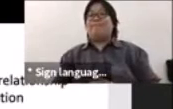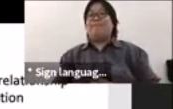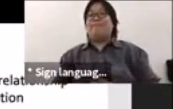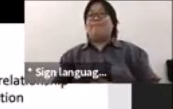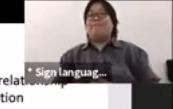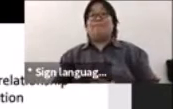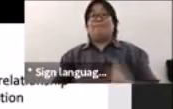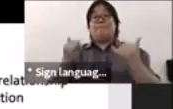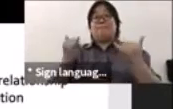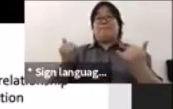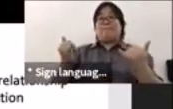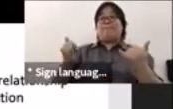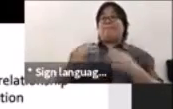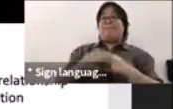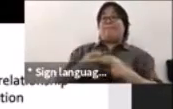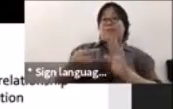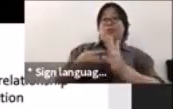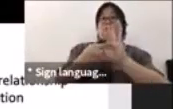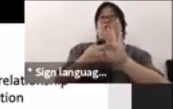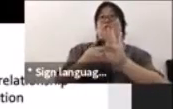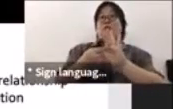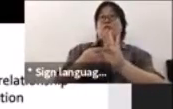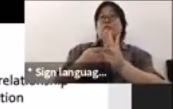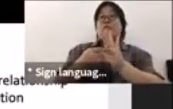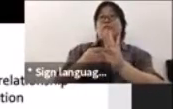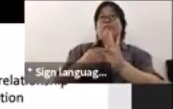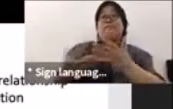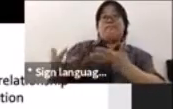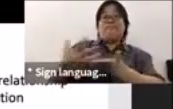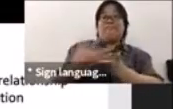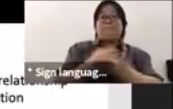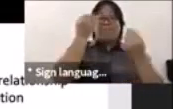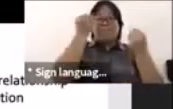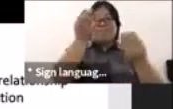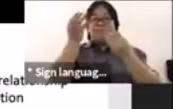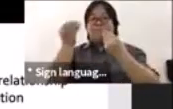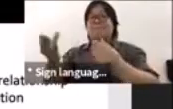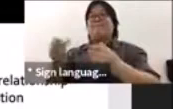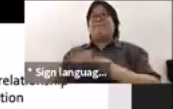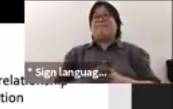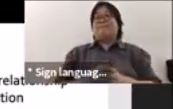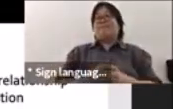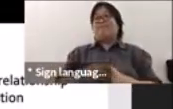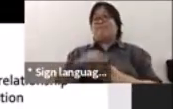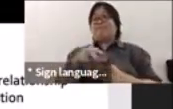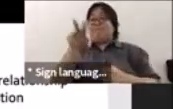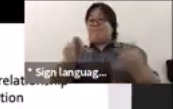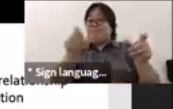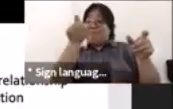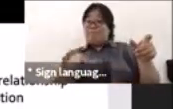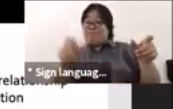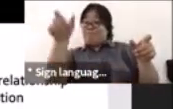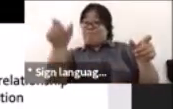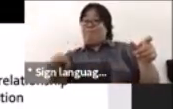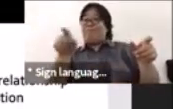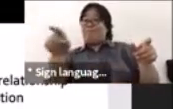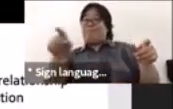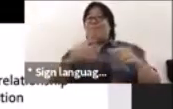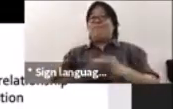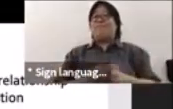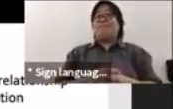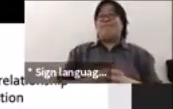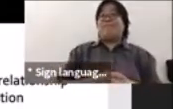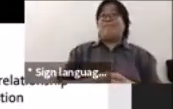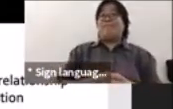Now I have shown the correlation coefficient to check the association. As we can see that row value, that correlation coefficient with